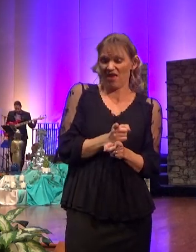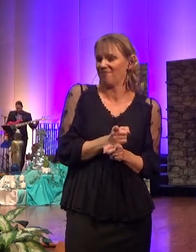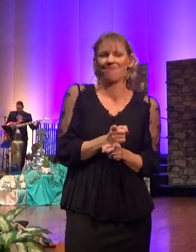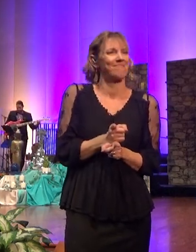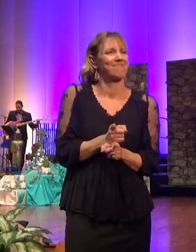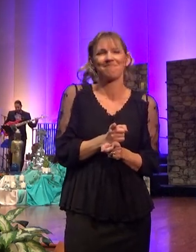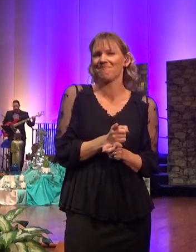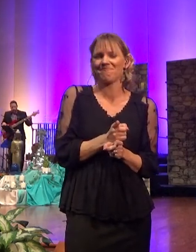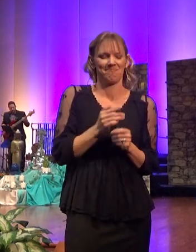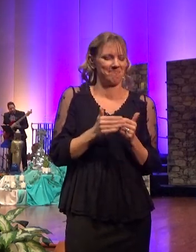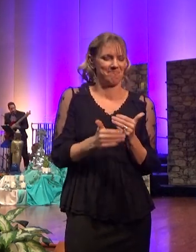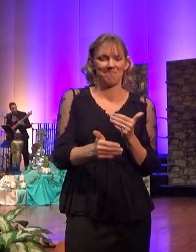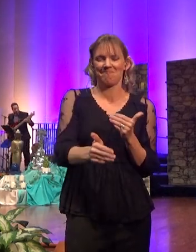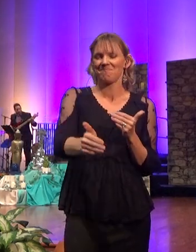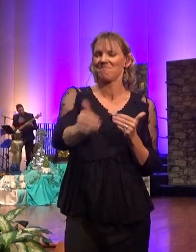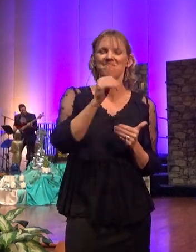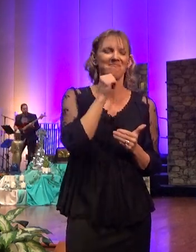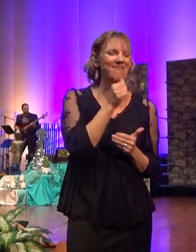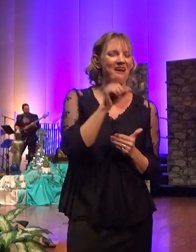anymore,